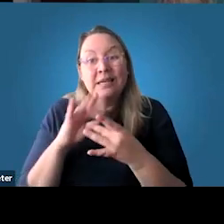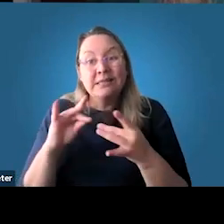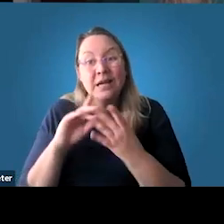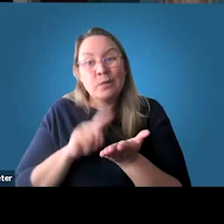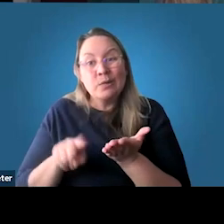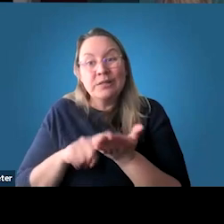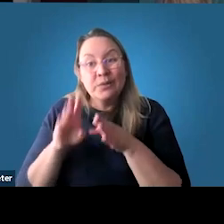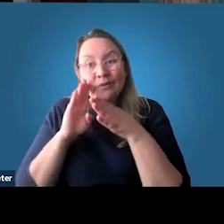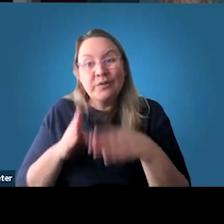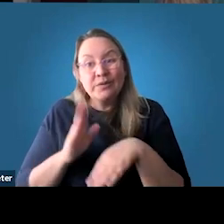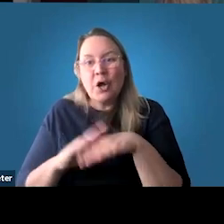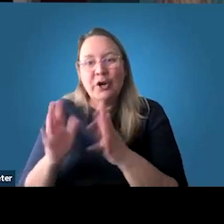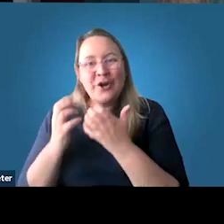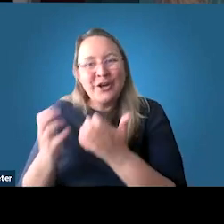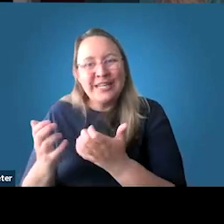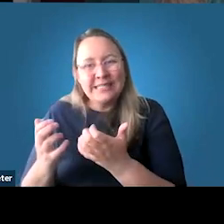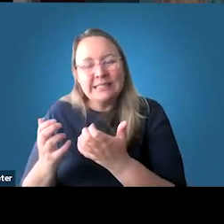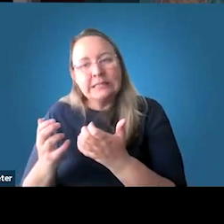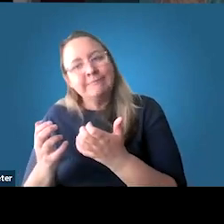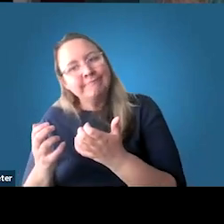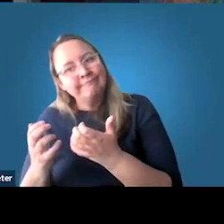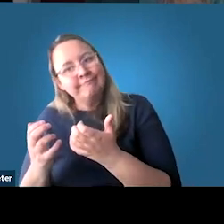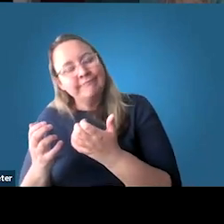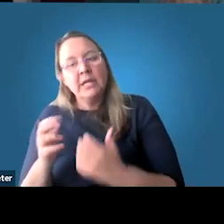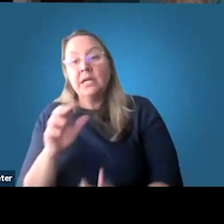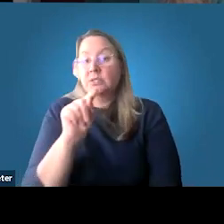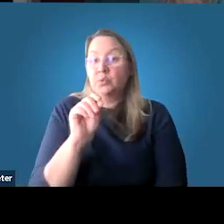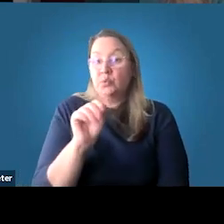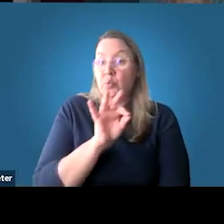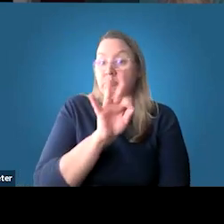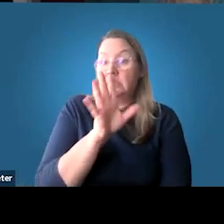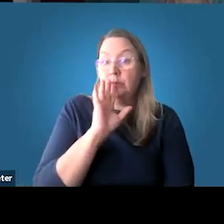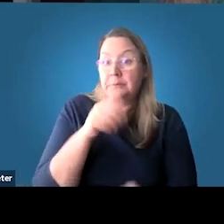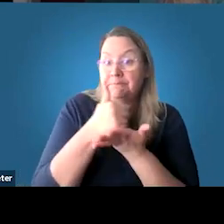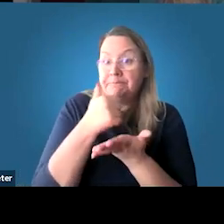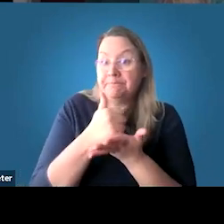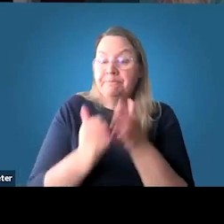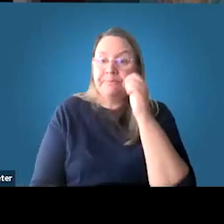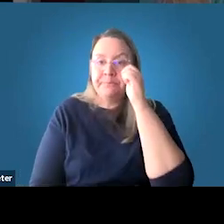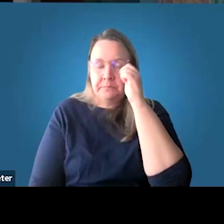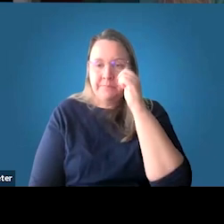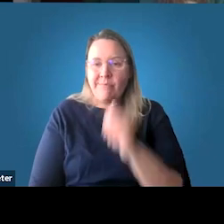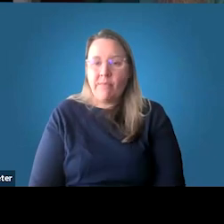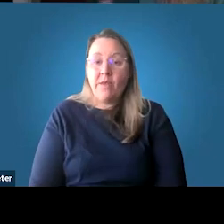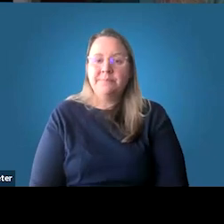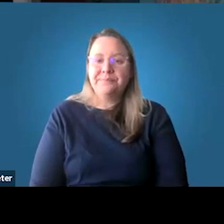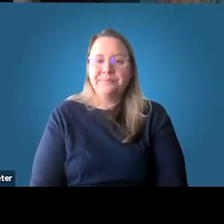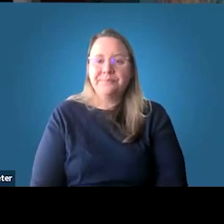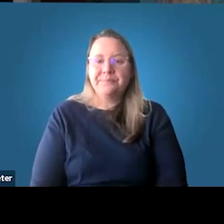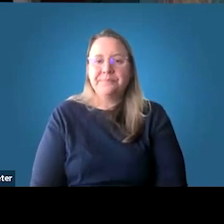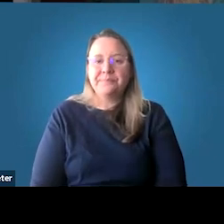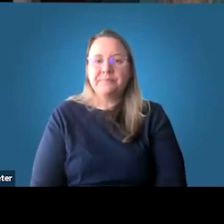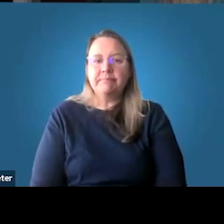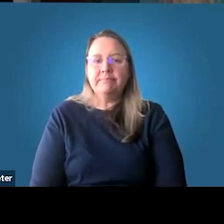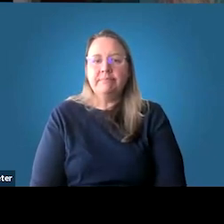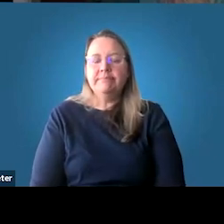will focus on audiences. So here's a tool that will help. One of the tools that Cause Communications